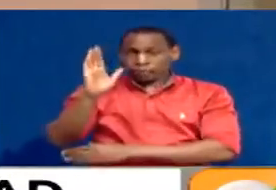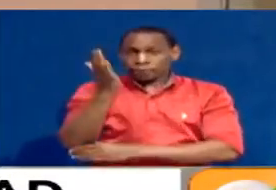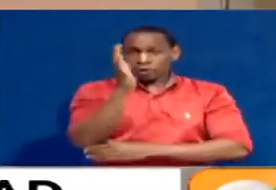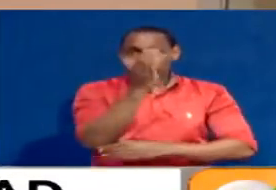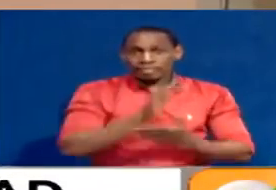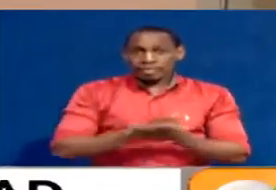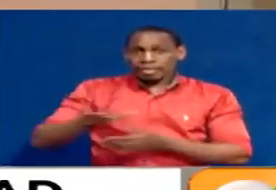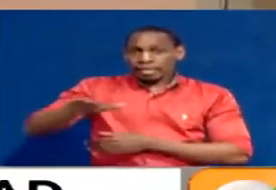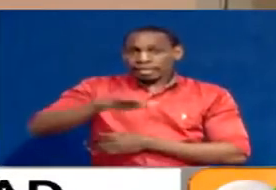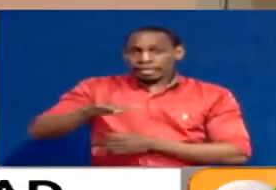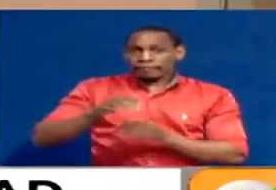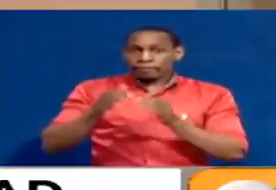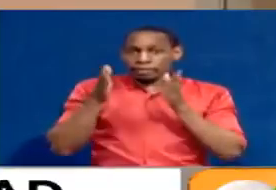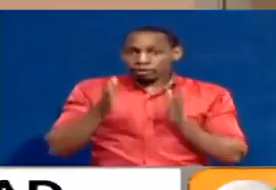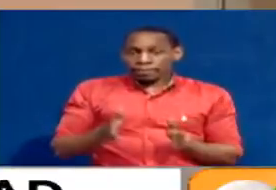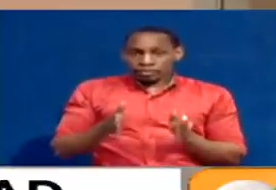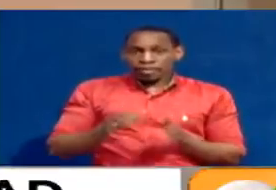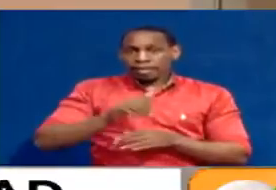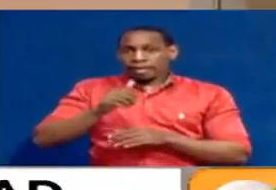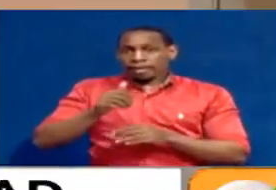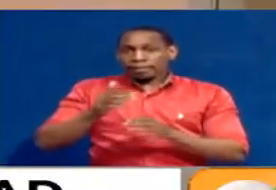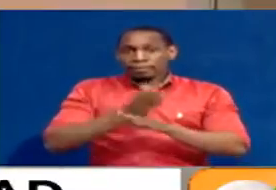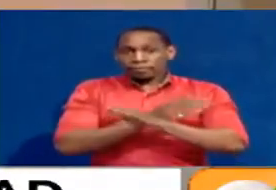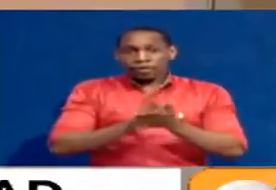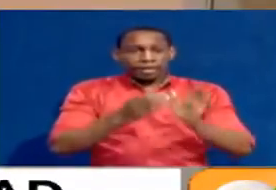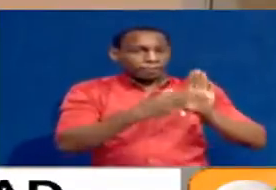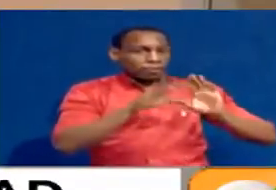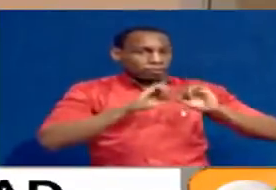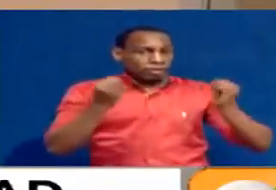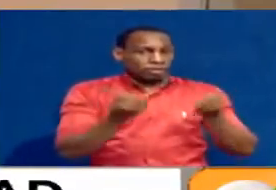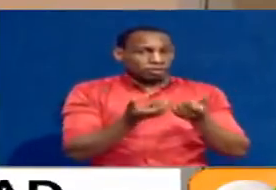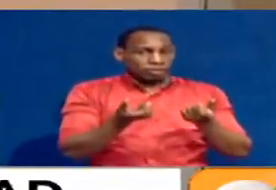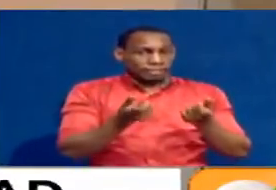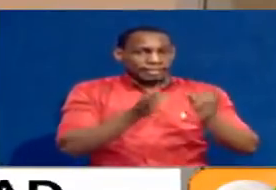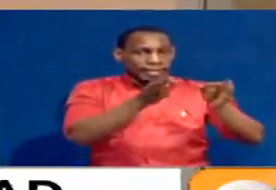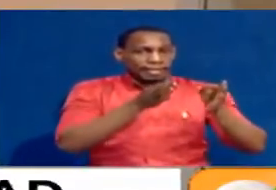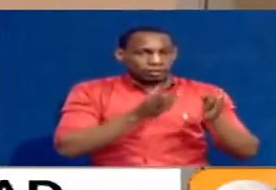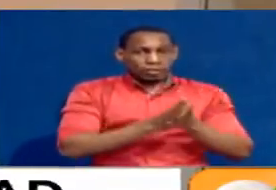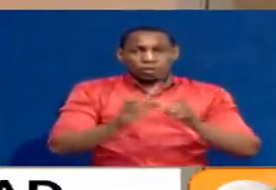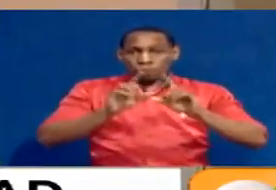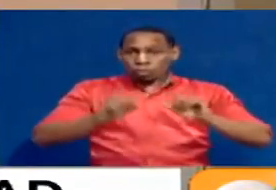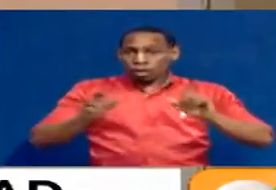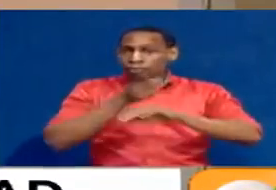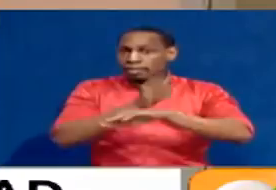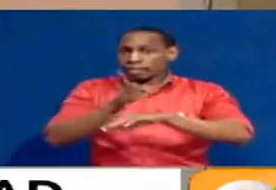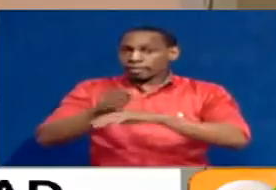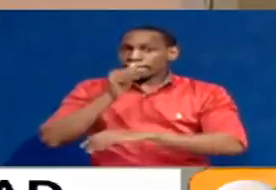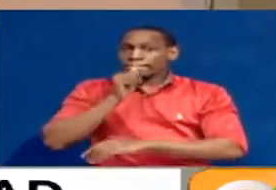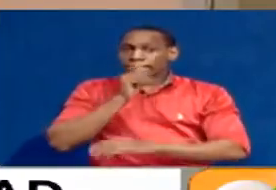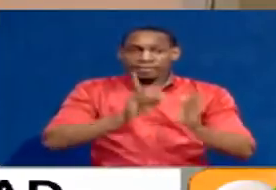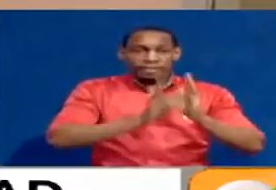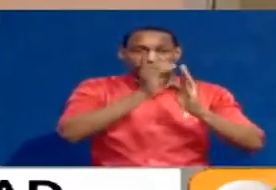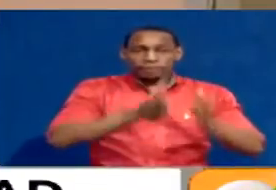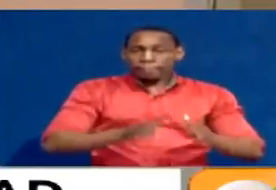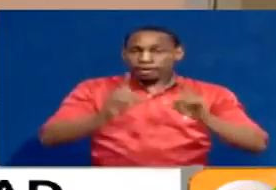Forest. The environmental activist sometime last year posted on her social media pages claims of threats by private developers